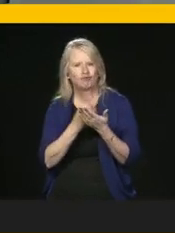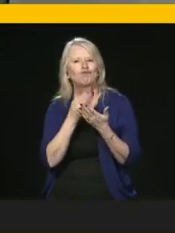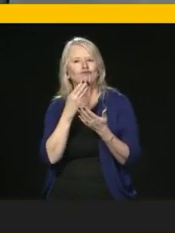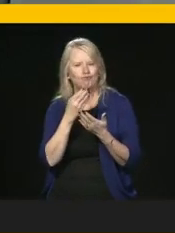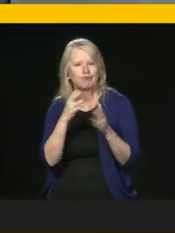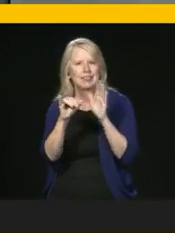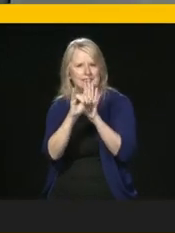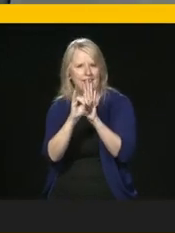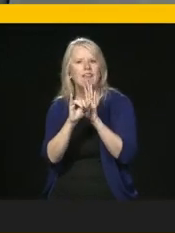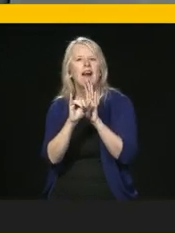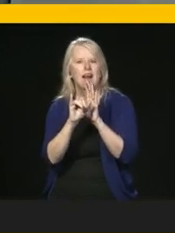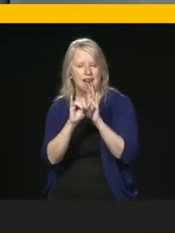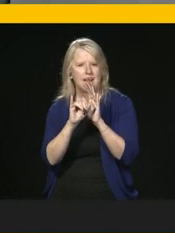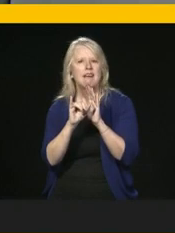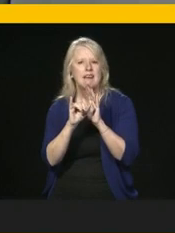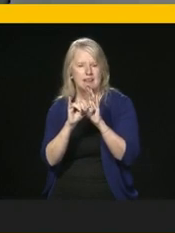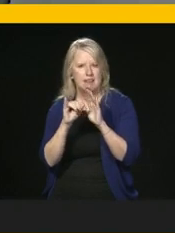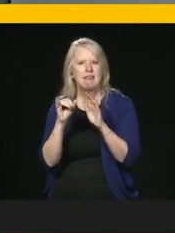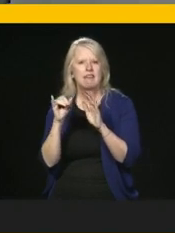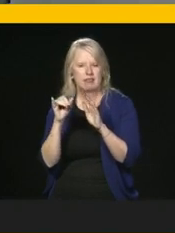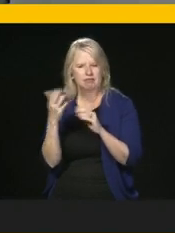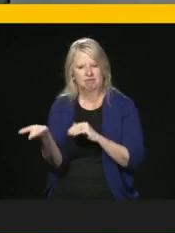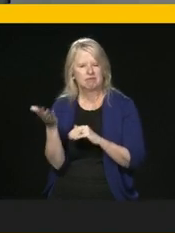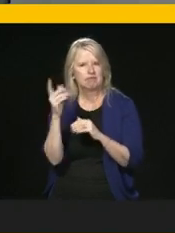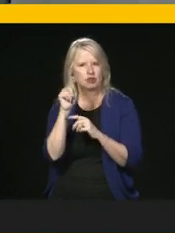the Trenton group.